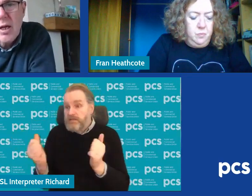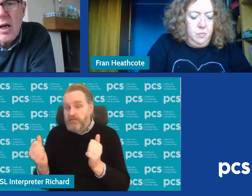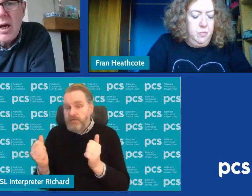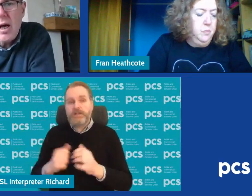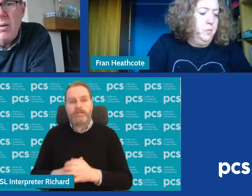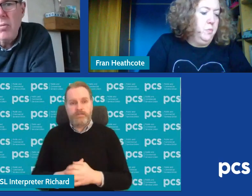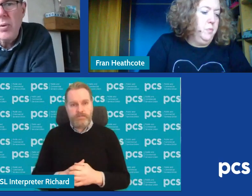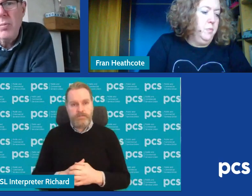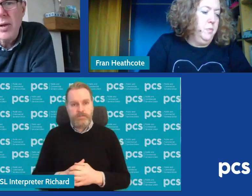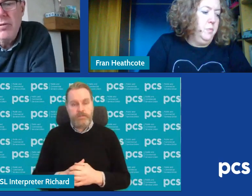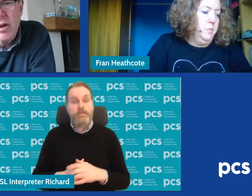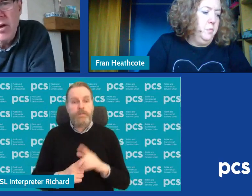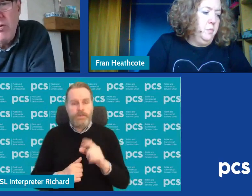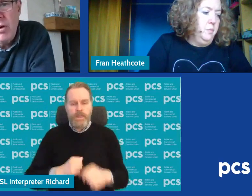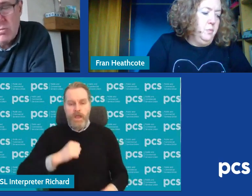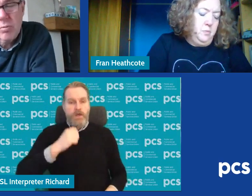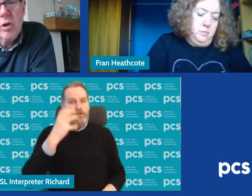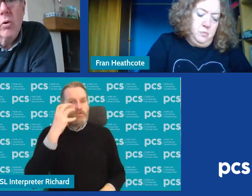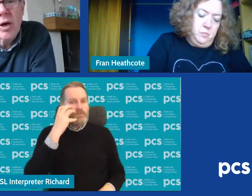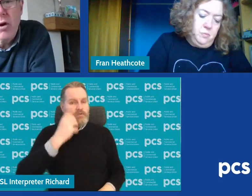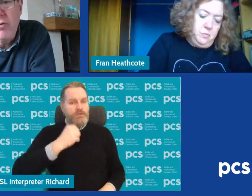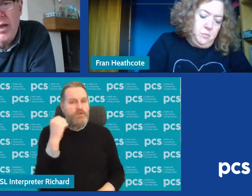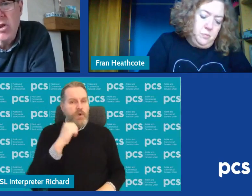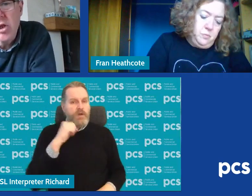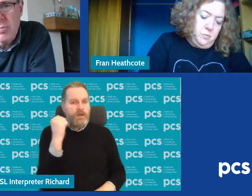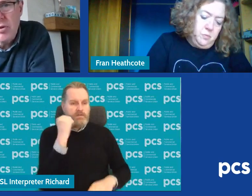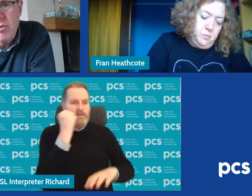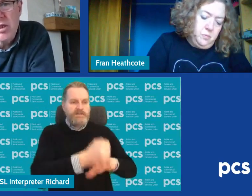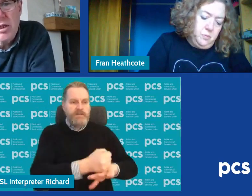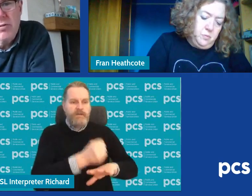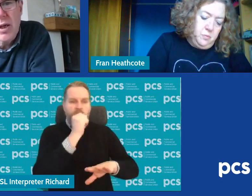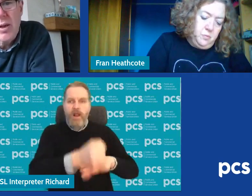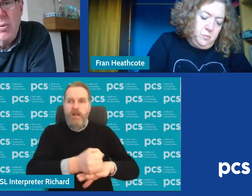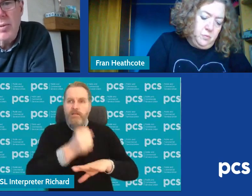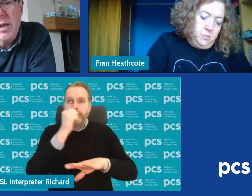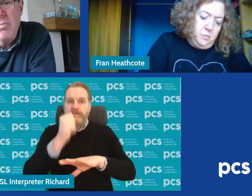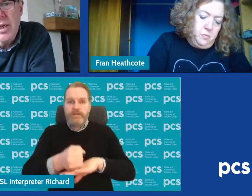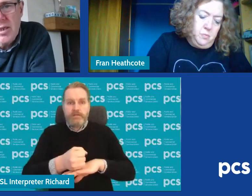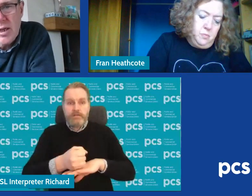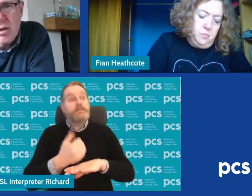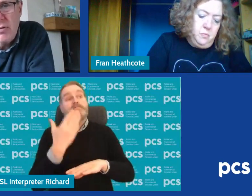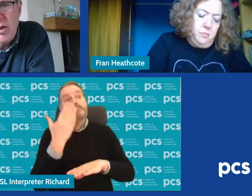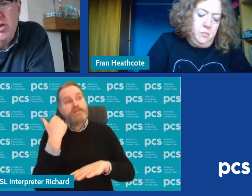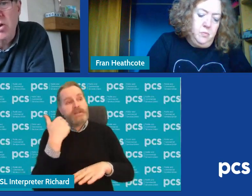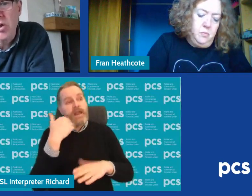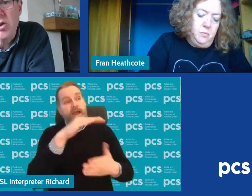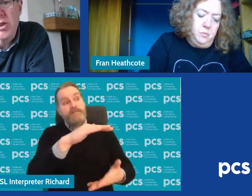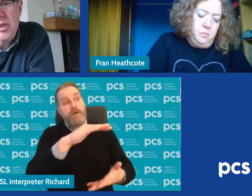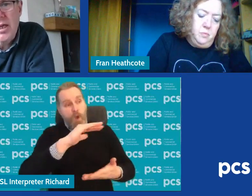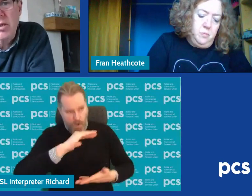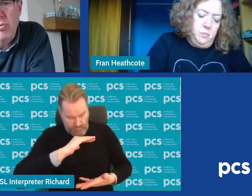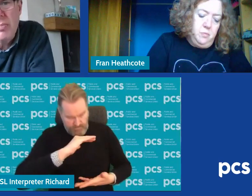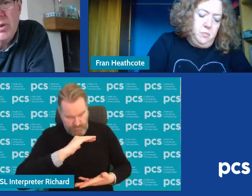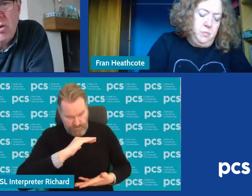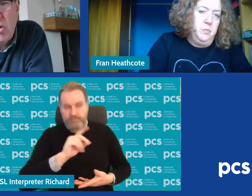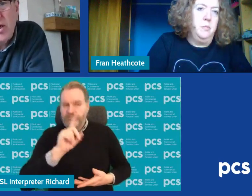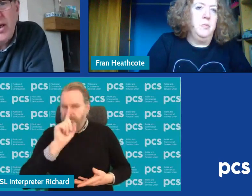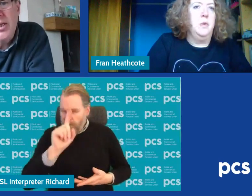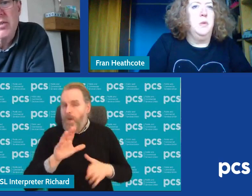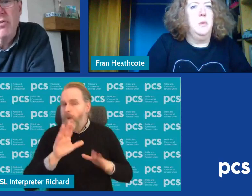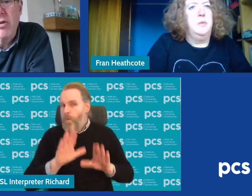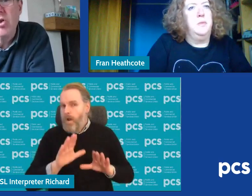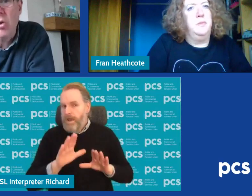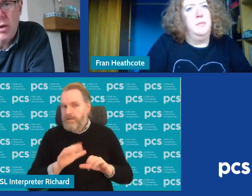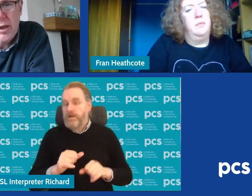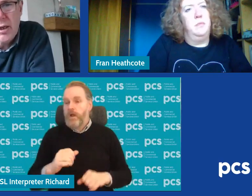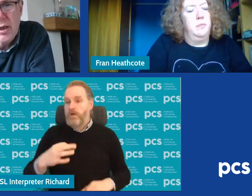sector, we believe that we know an offer has just been received, and there will be a meeting of our Scottish sector reps